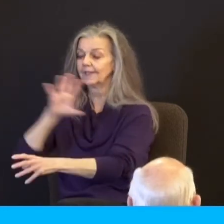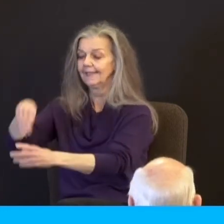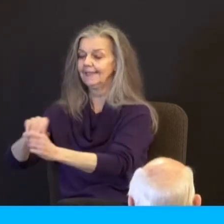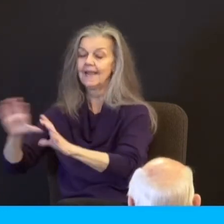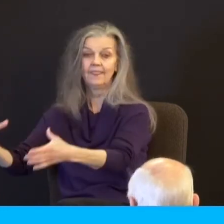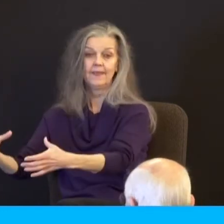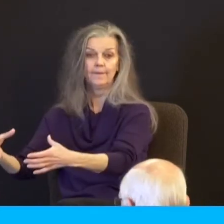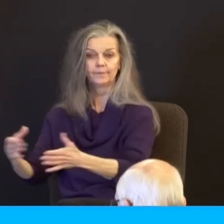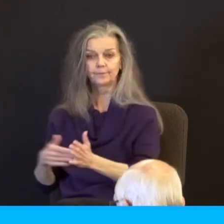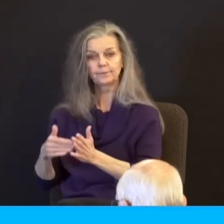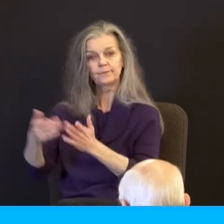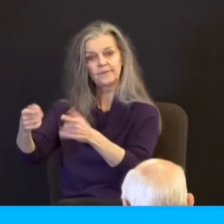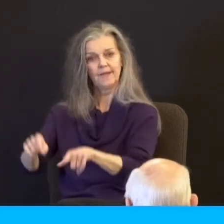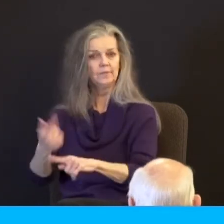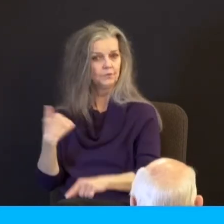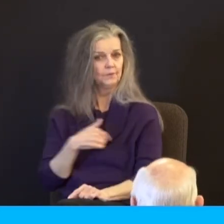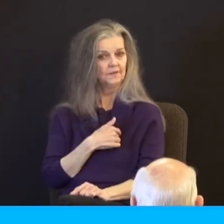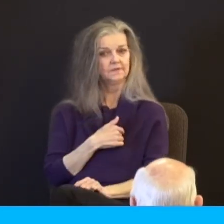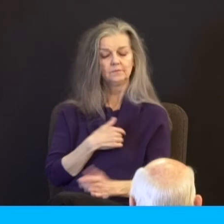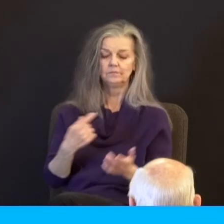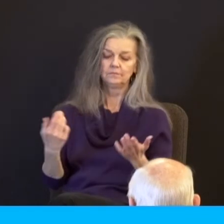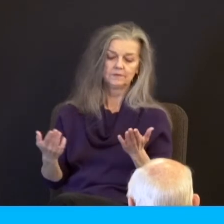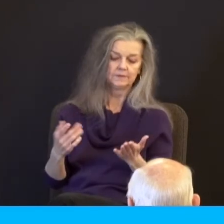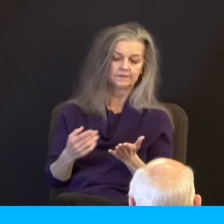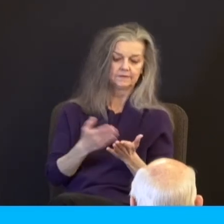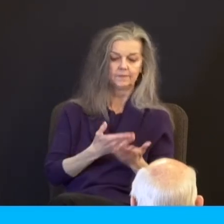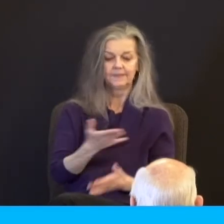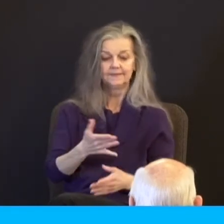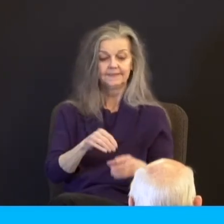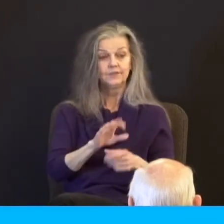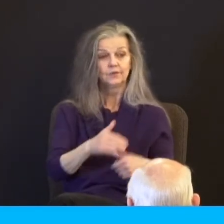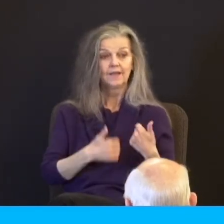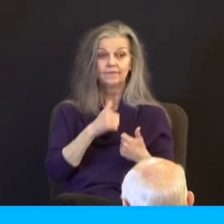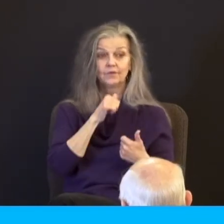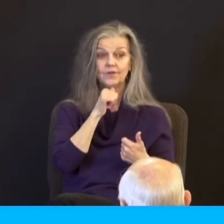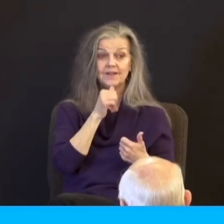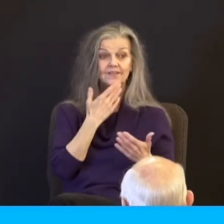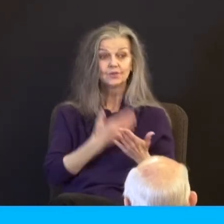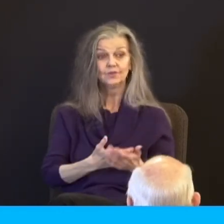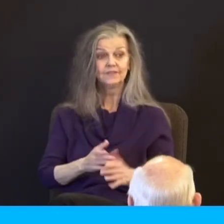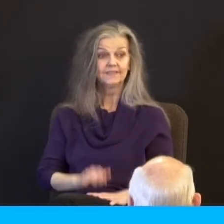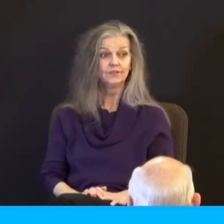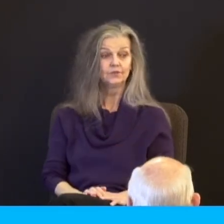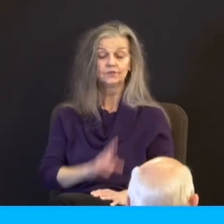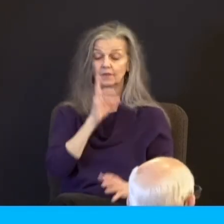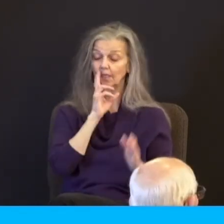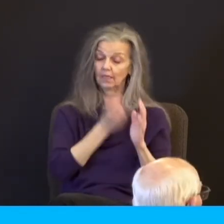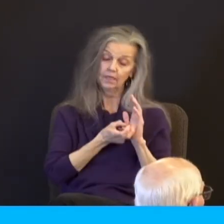And that's often something that happens to us where maybe some things in your life aren't so good right now and you're just steeped in